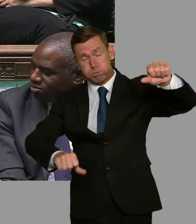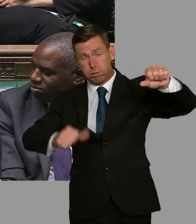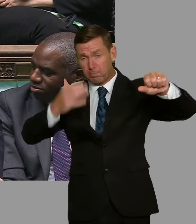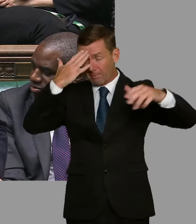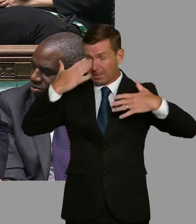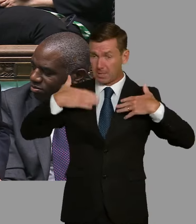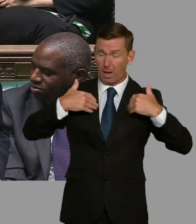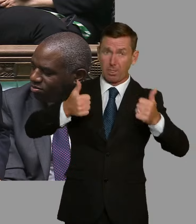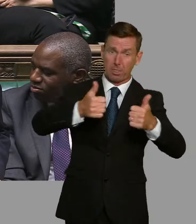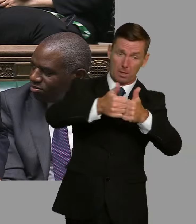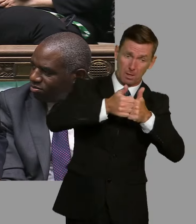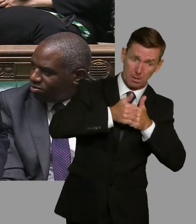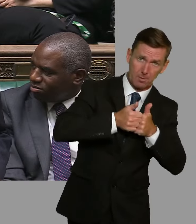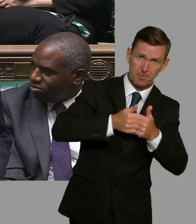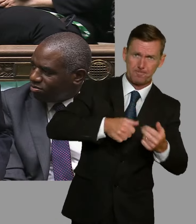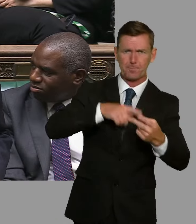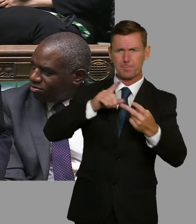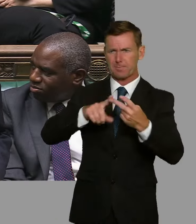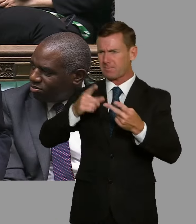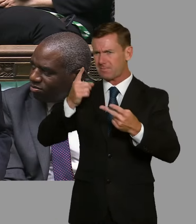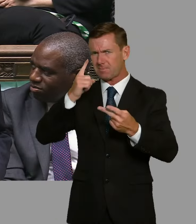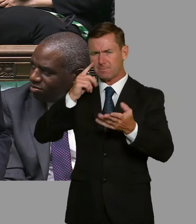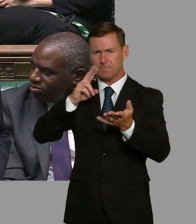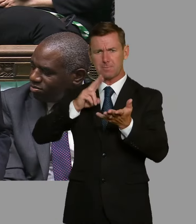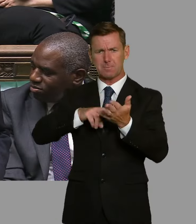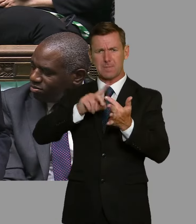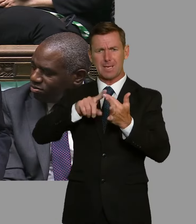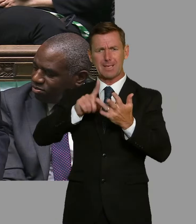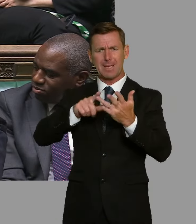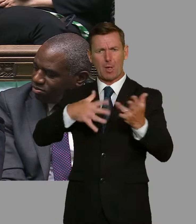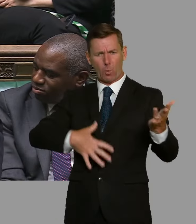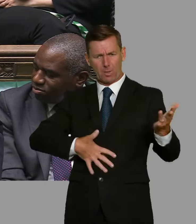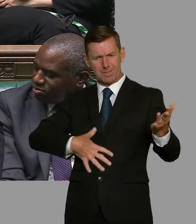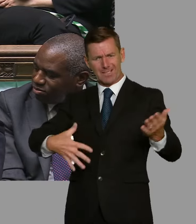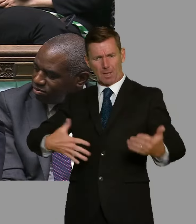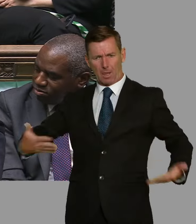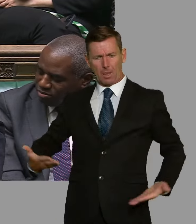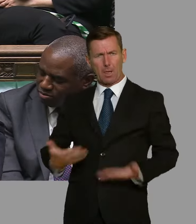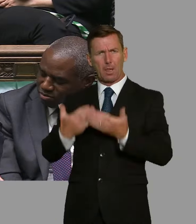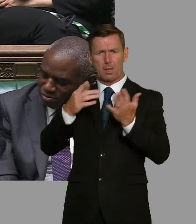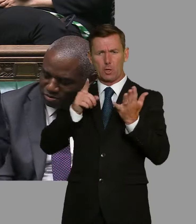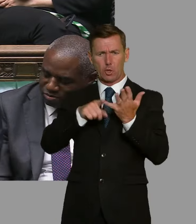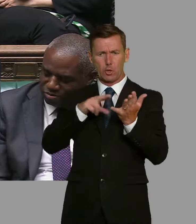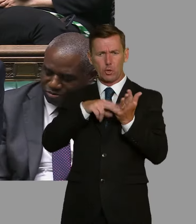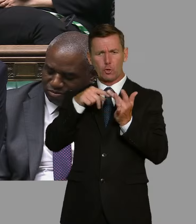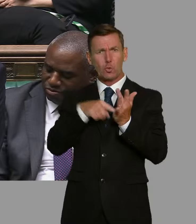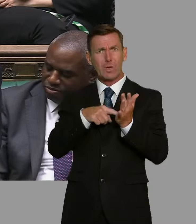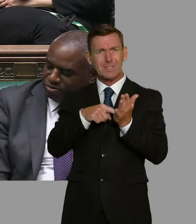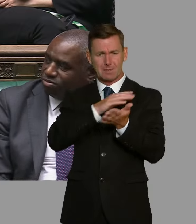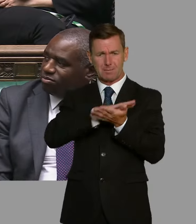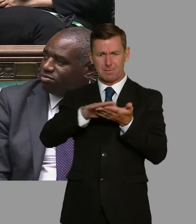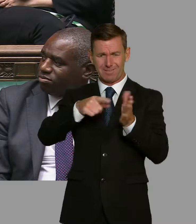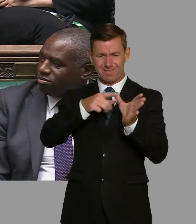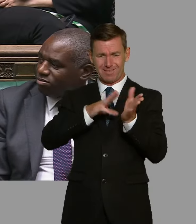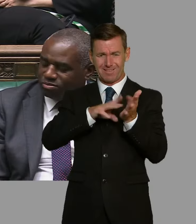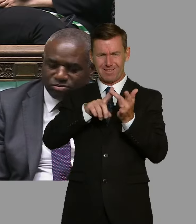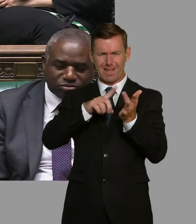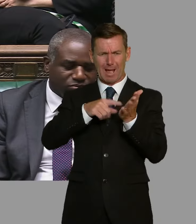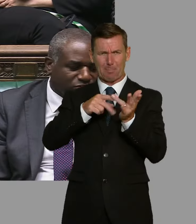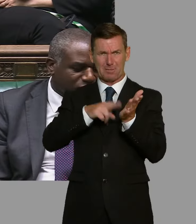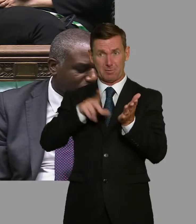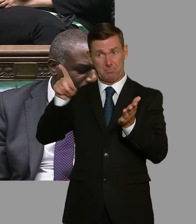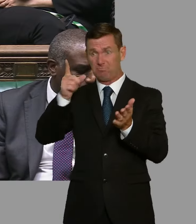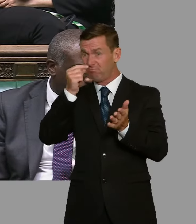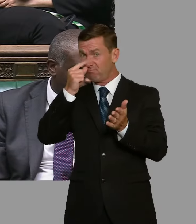unit in Hamilton, which the SNP are threatening to downgrade. In 2021, the SNP said they recruit 1,000 more